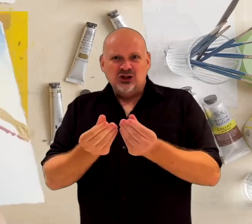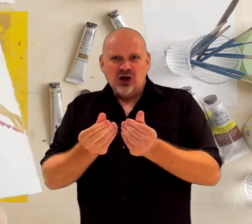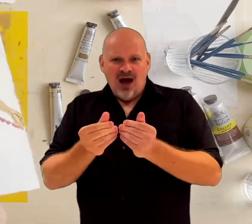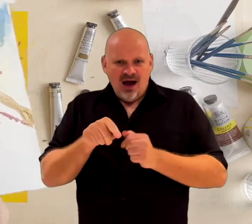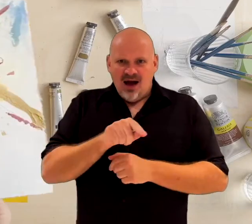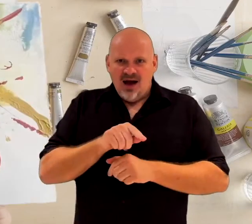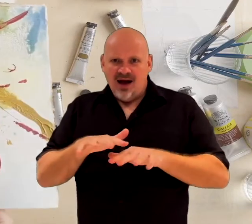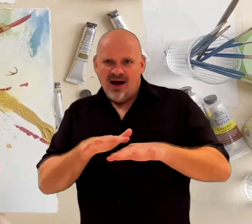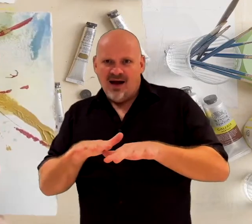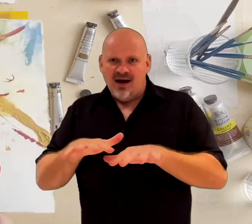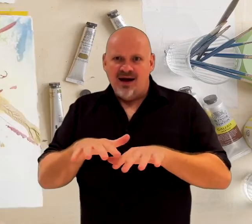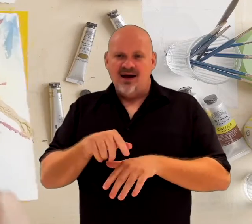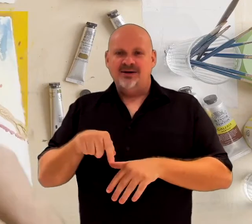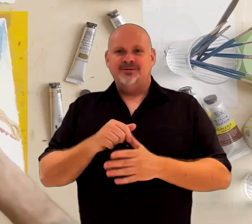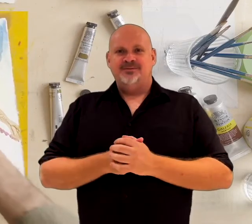texture